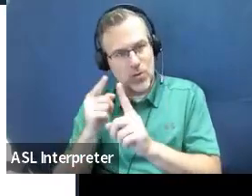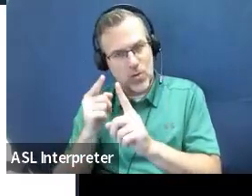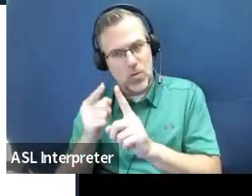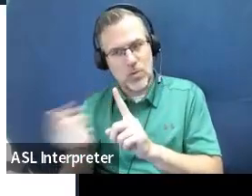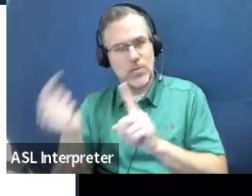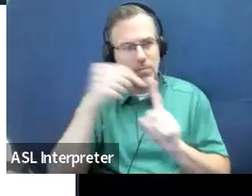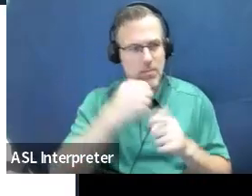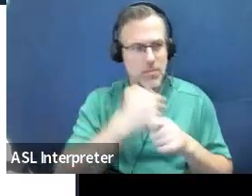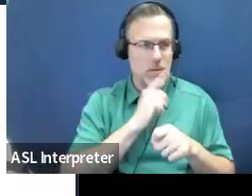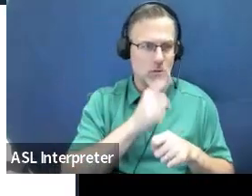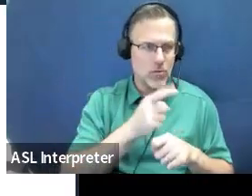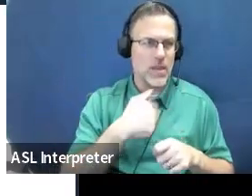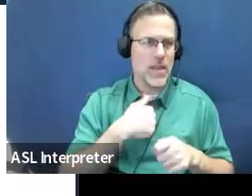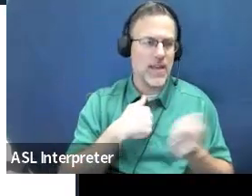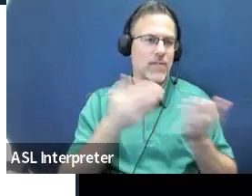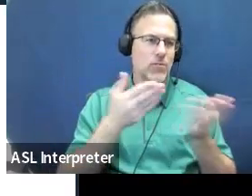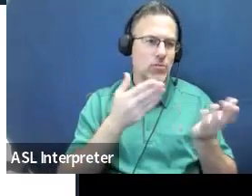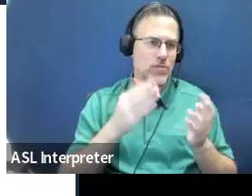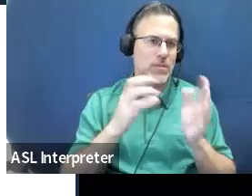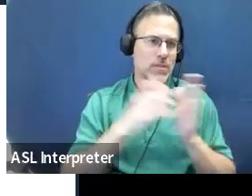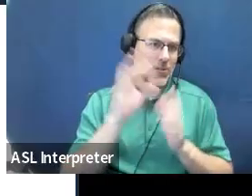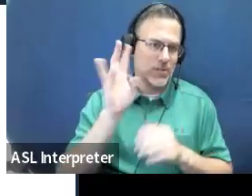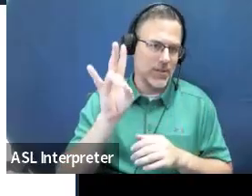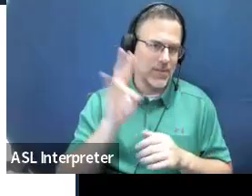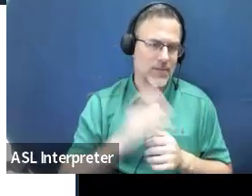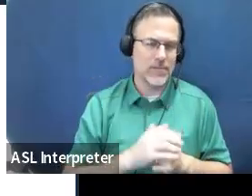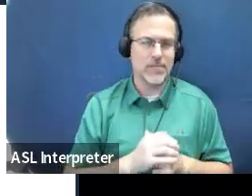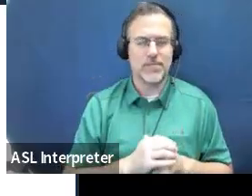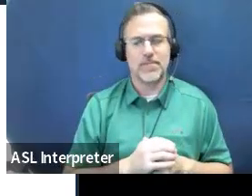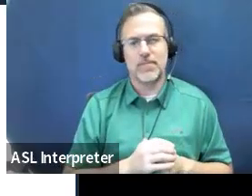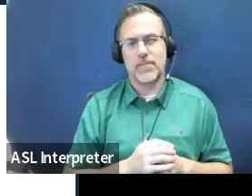sure that there's a service in section 7.